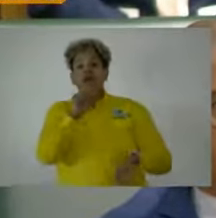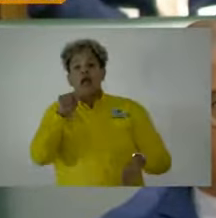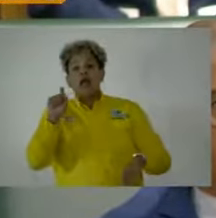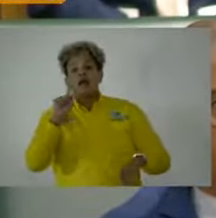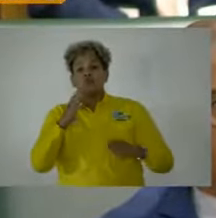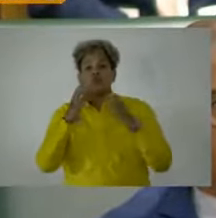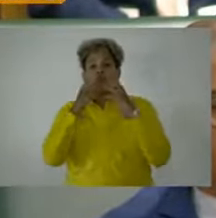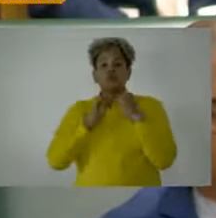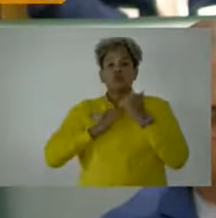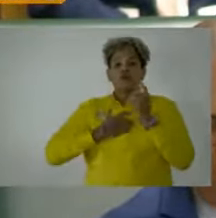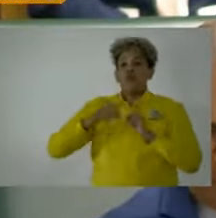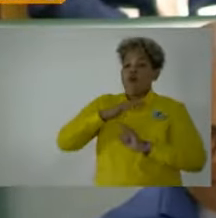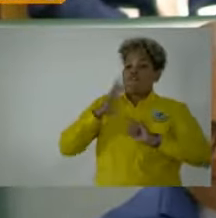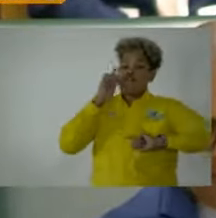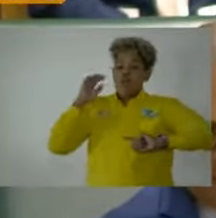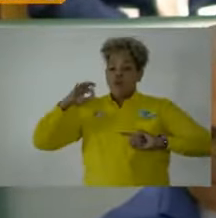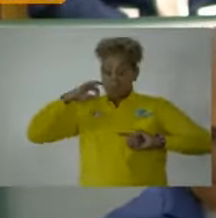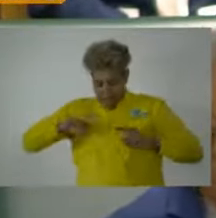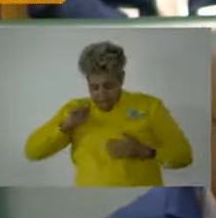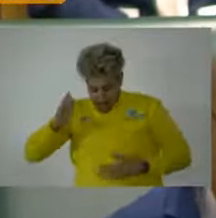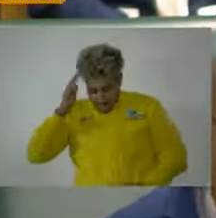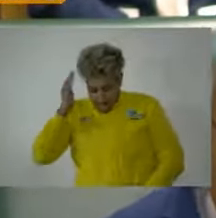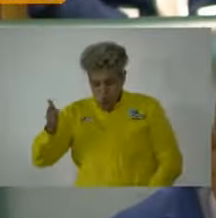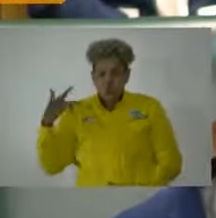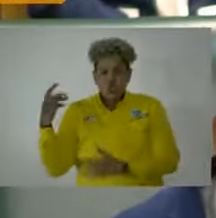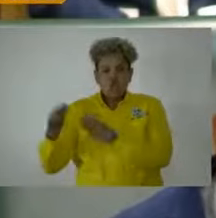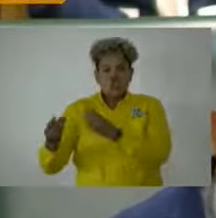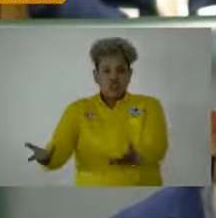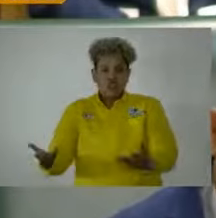our environment for the benefit of future generations.